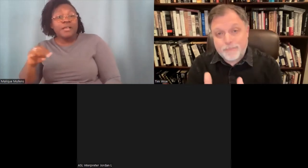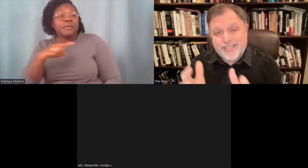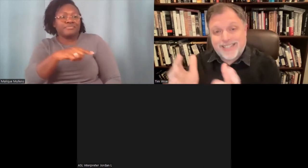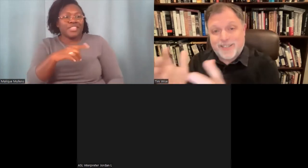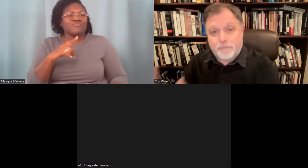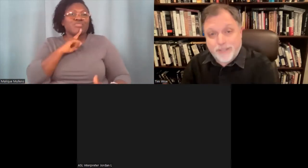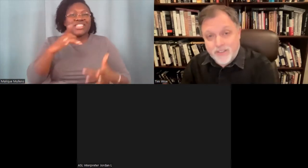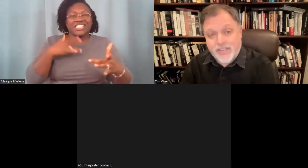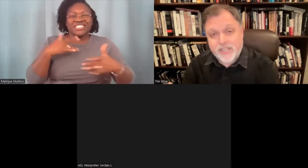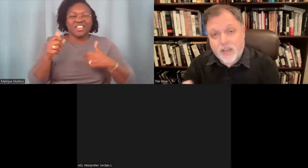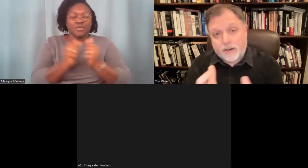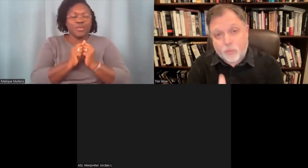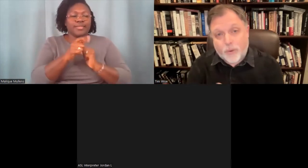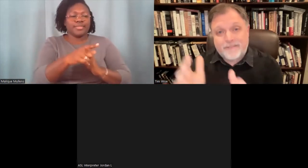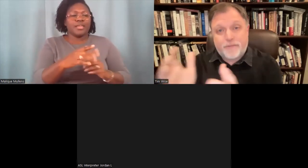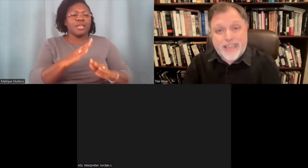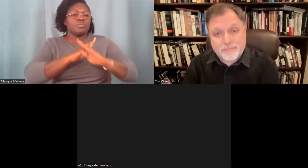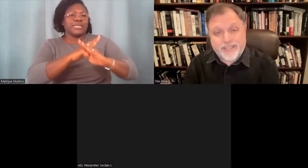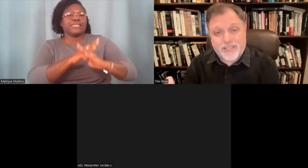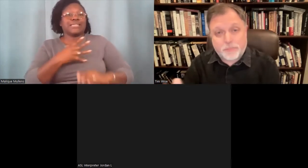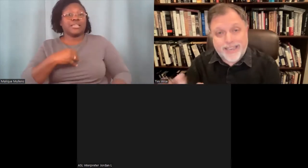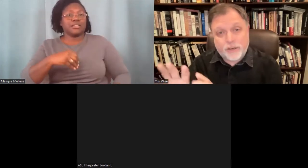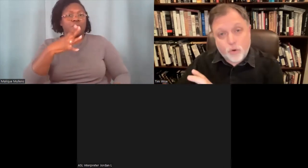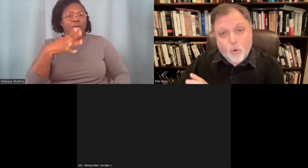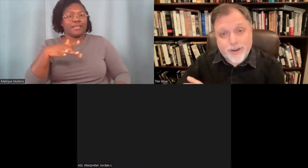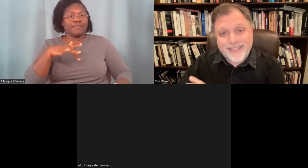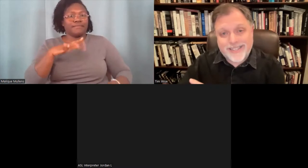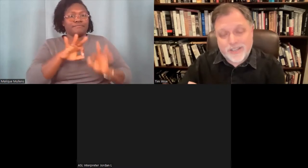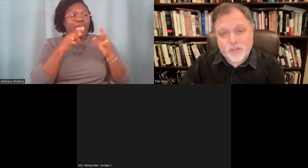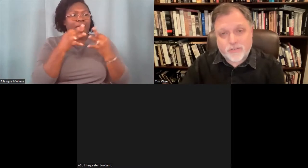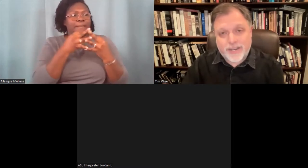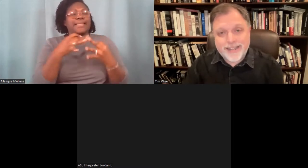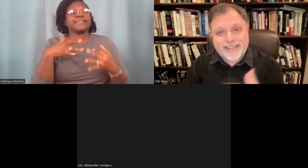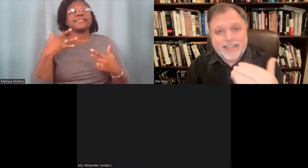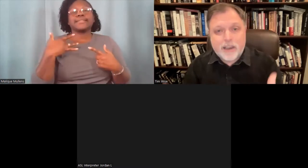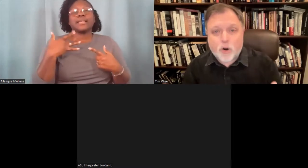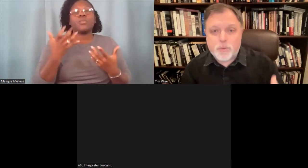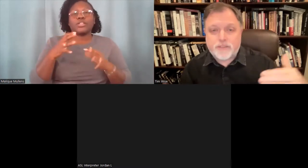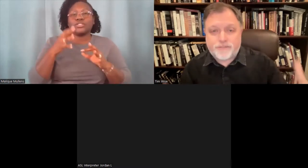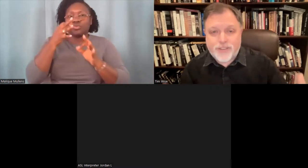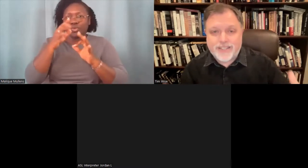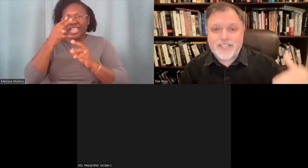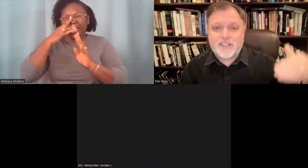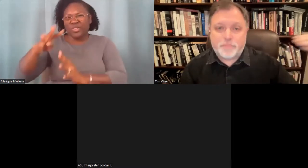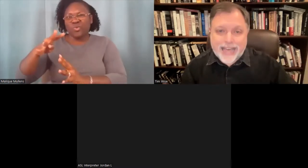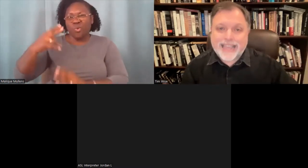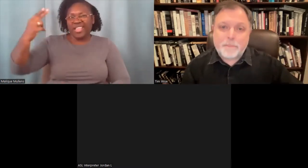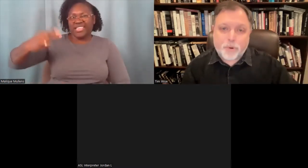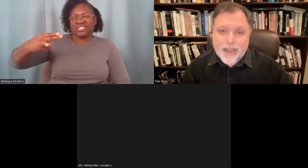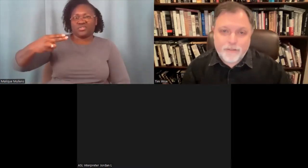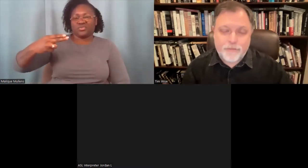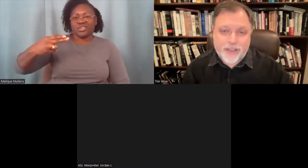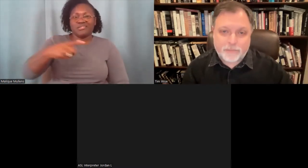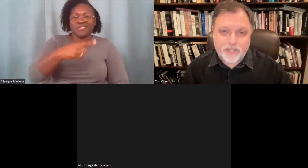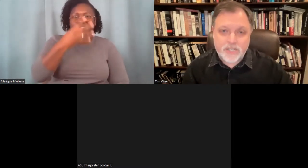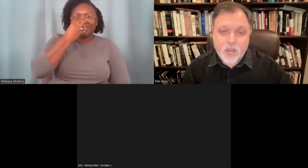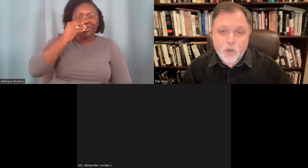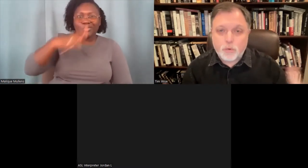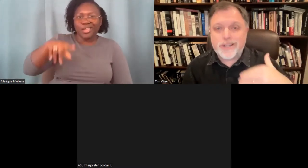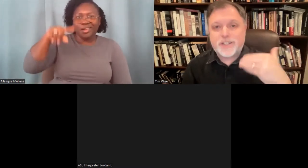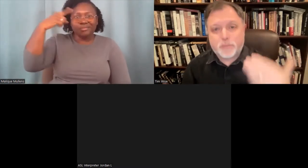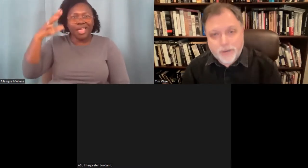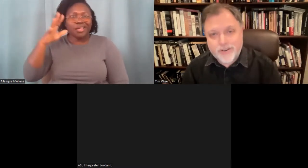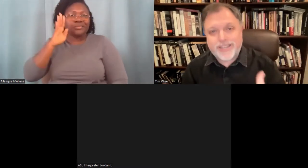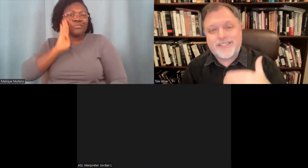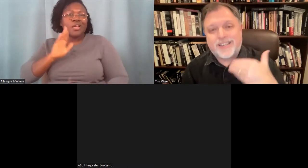protecting the sensibilities of white families by ignoring this history than they are with the feelings of Black and brown families who